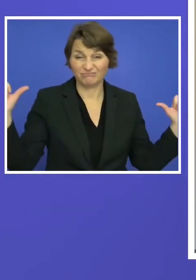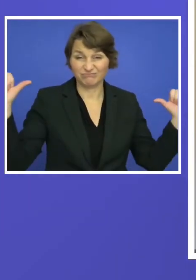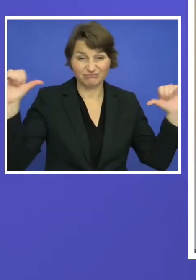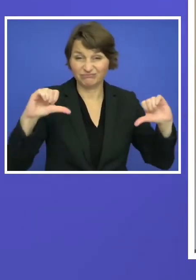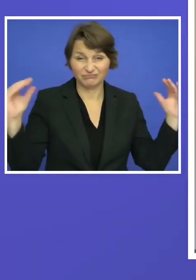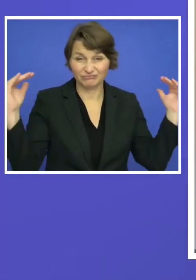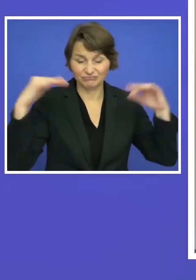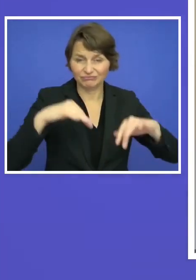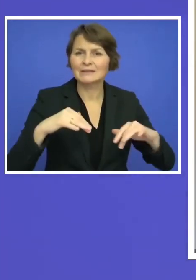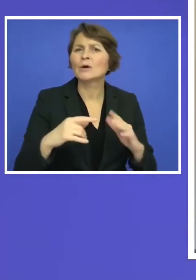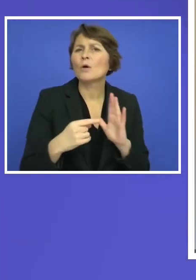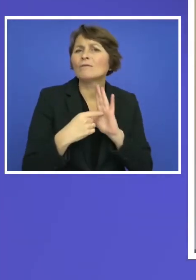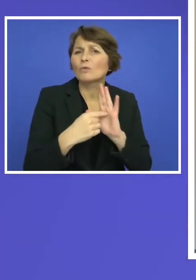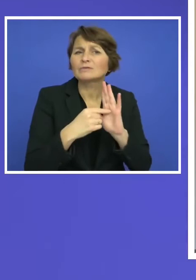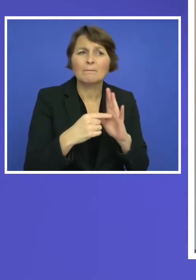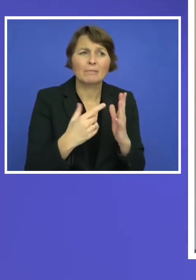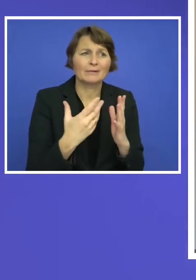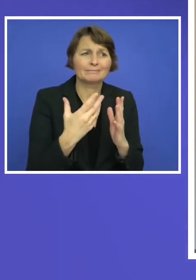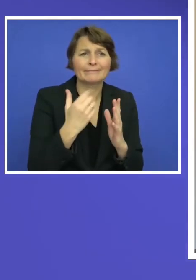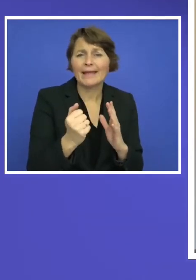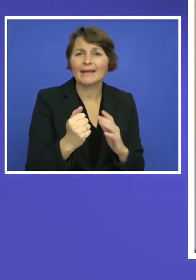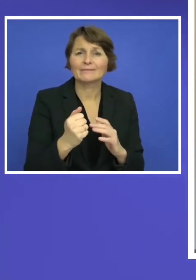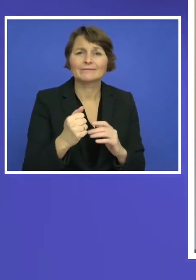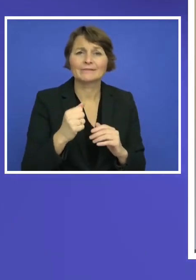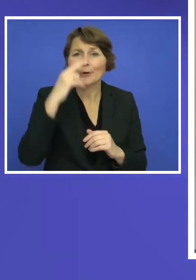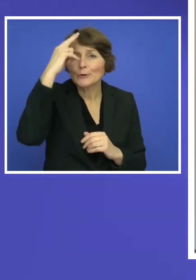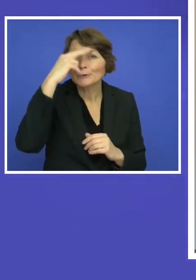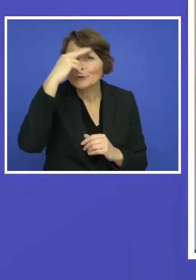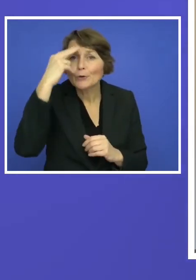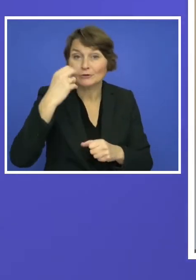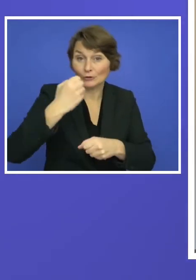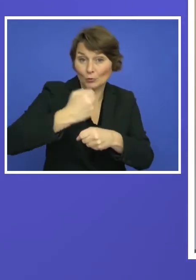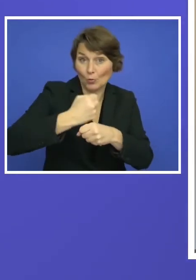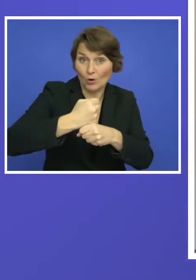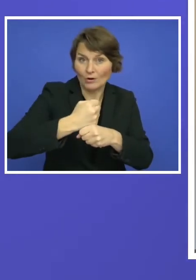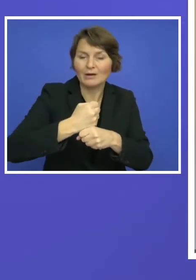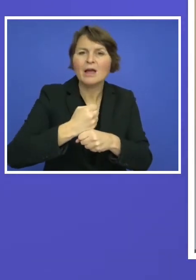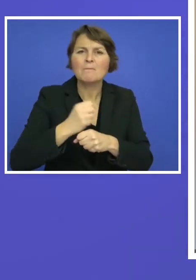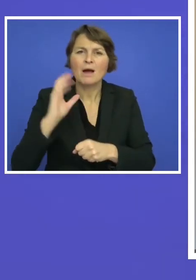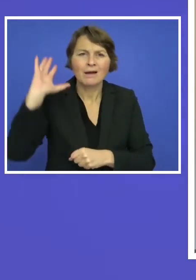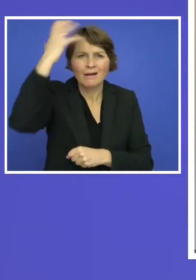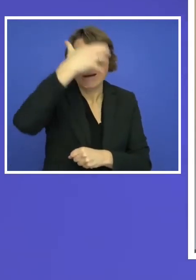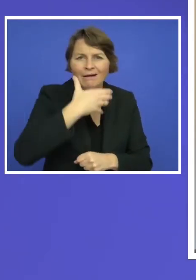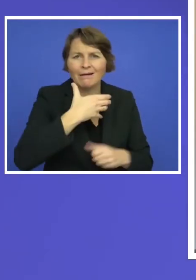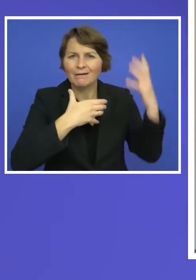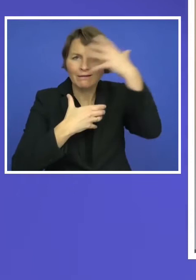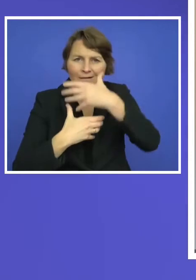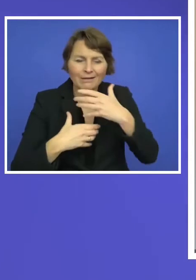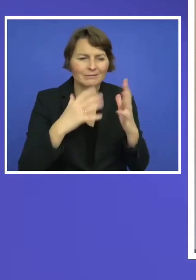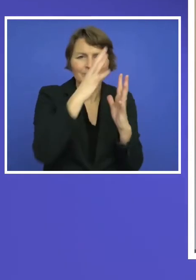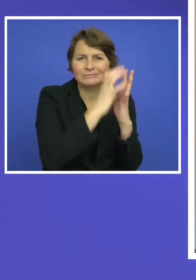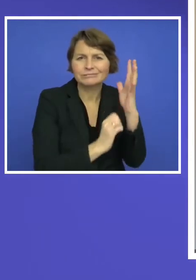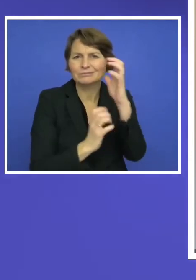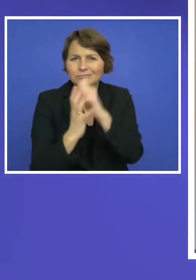equipment for nurses and in the forefront of in the primary health care in managing